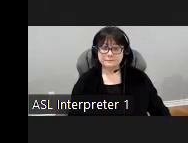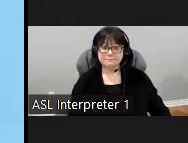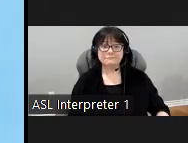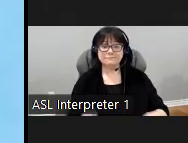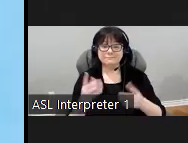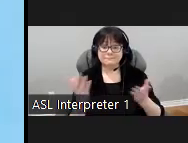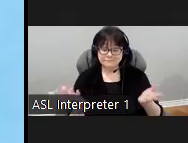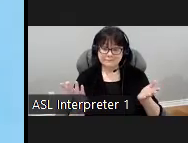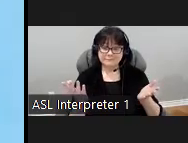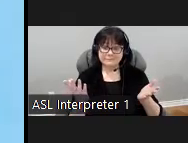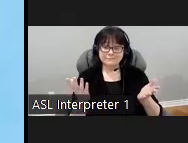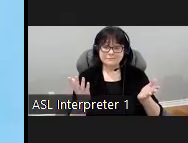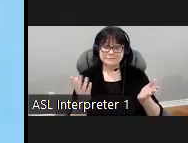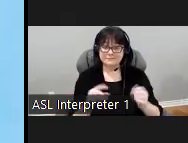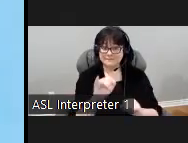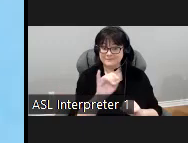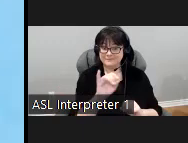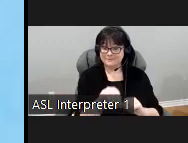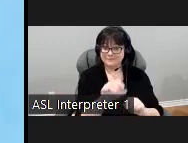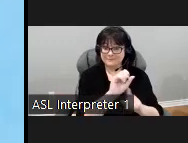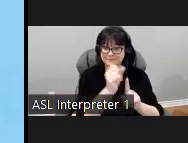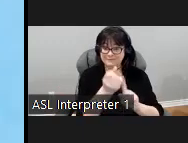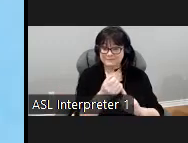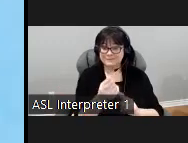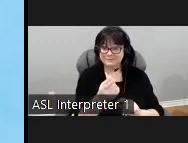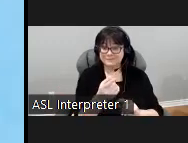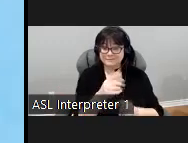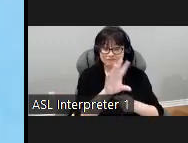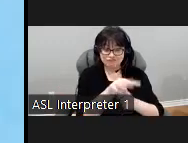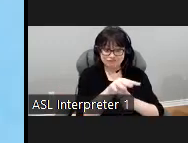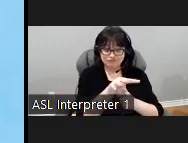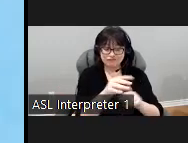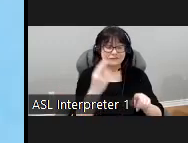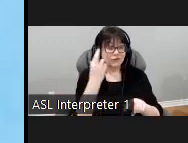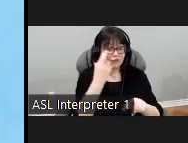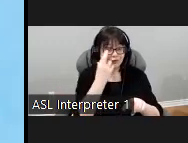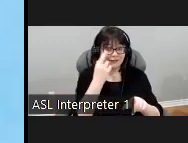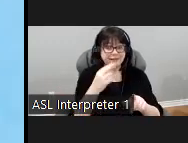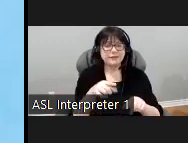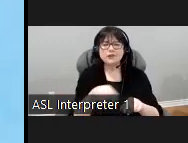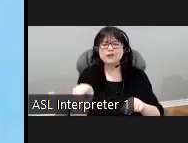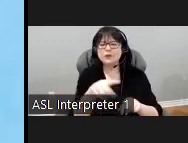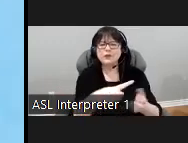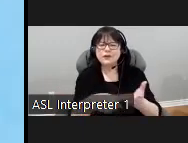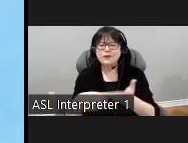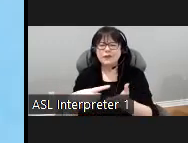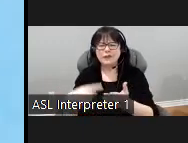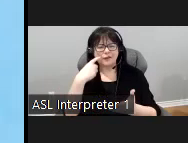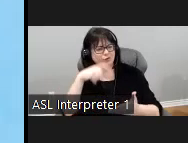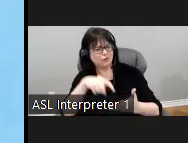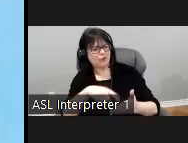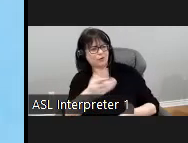Again, these scenarios have been created to spark discussion about, what do you see happening? How does